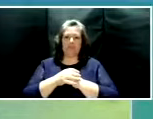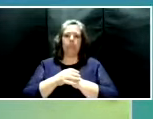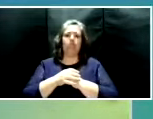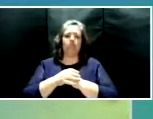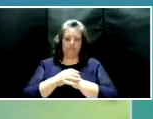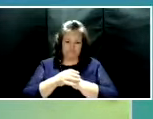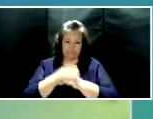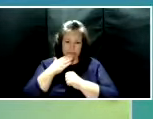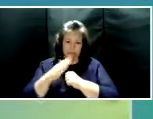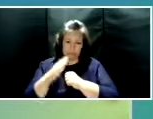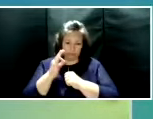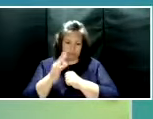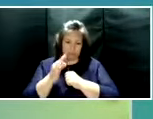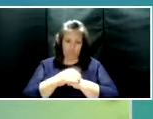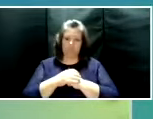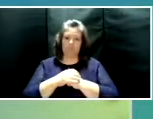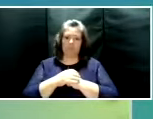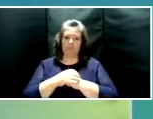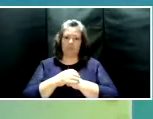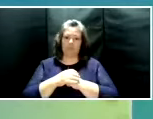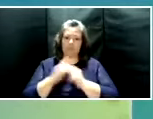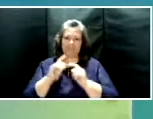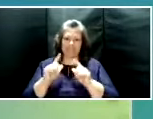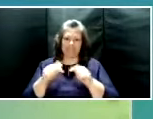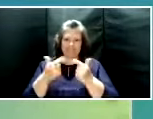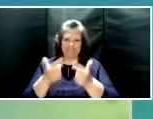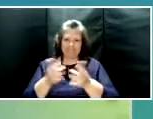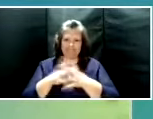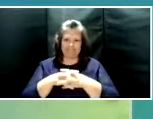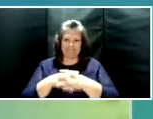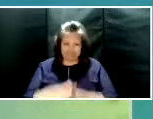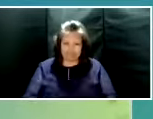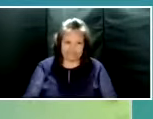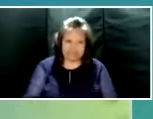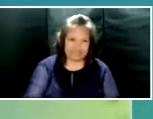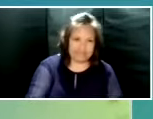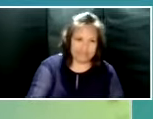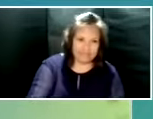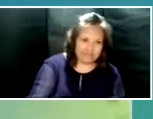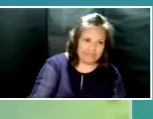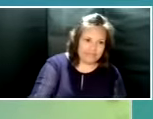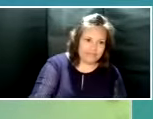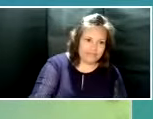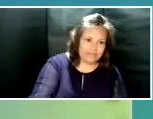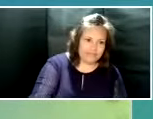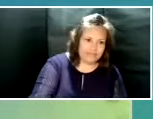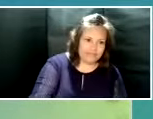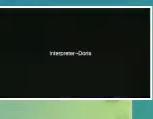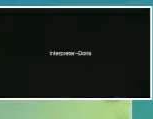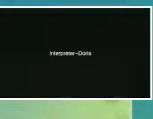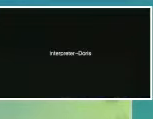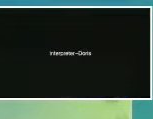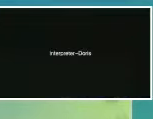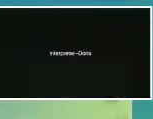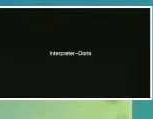that, Allyson. What has been some, is a question coming through, what has been some of your challenges with the programs that you